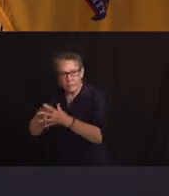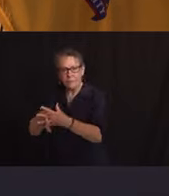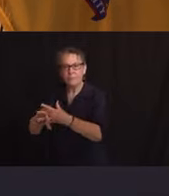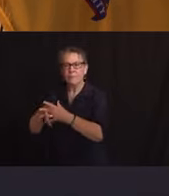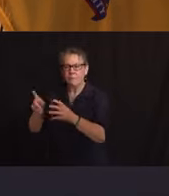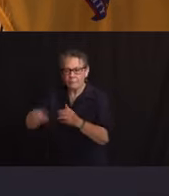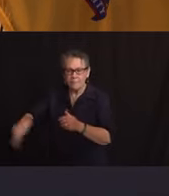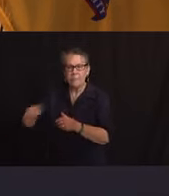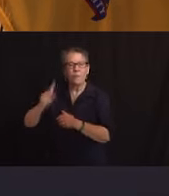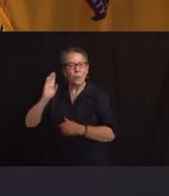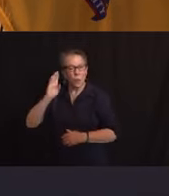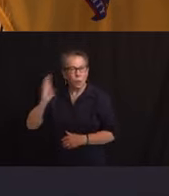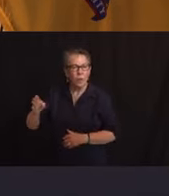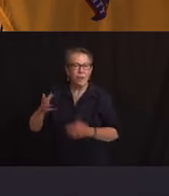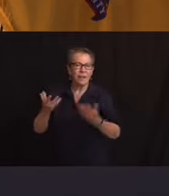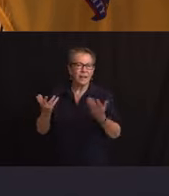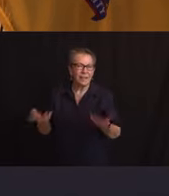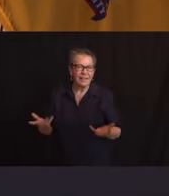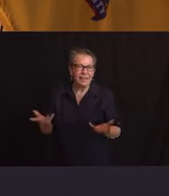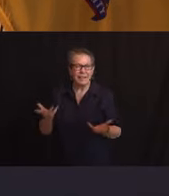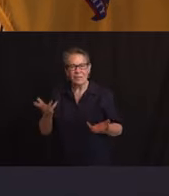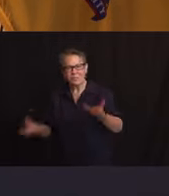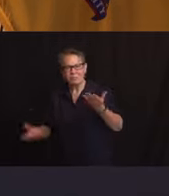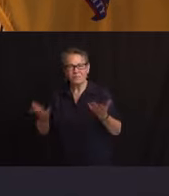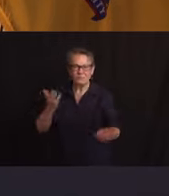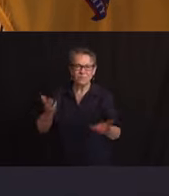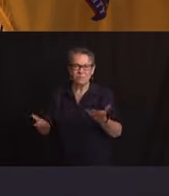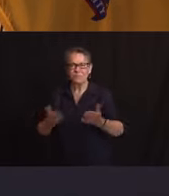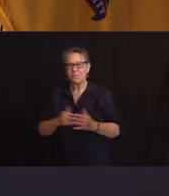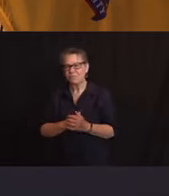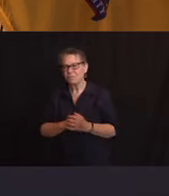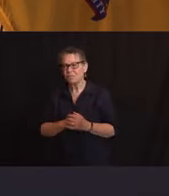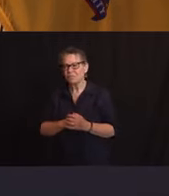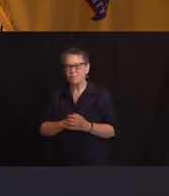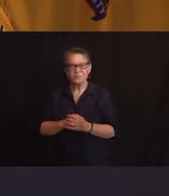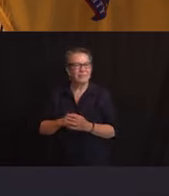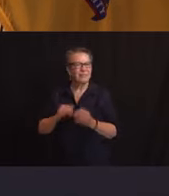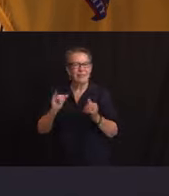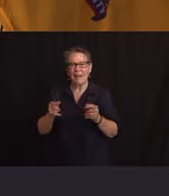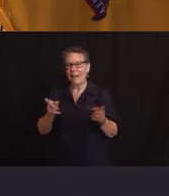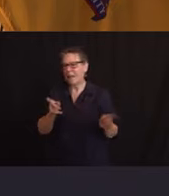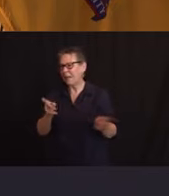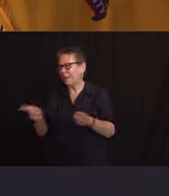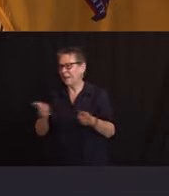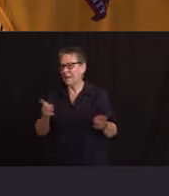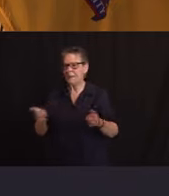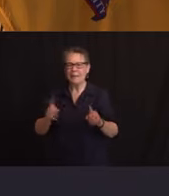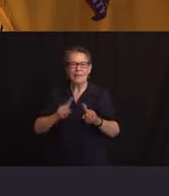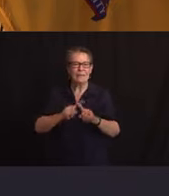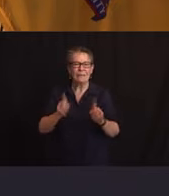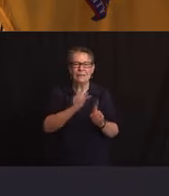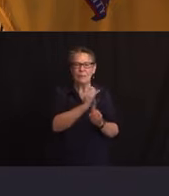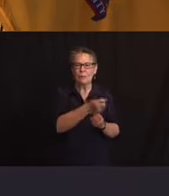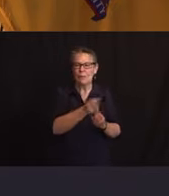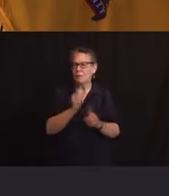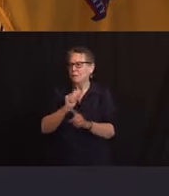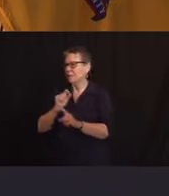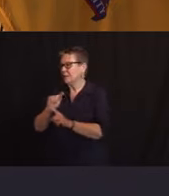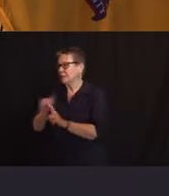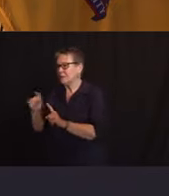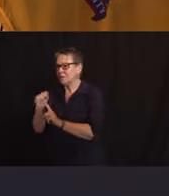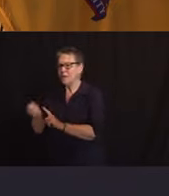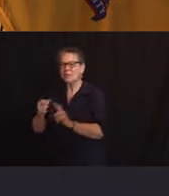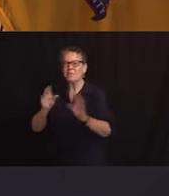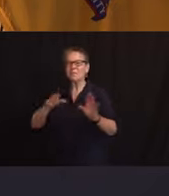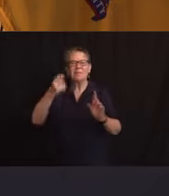authority action, or some other form. So again, we're good guys and gals in terms of understanding. You